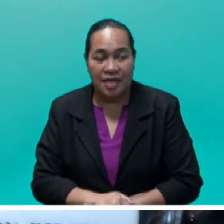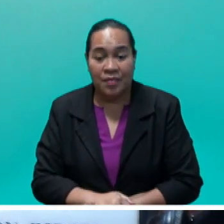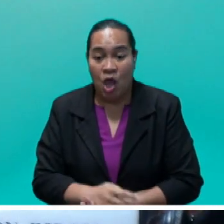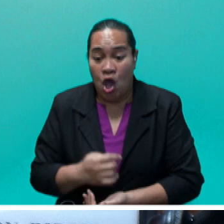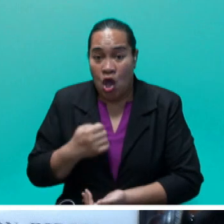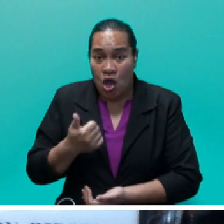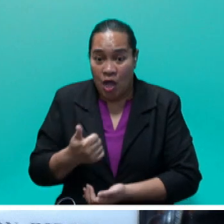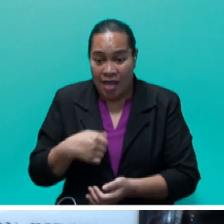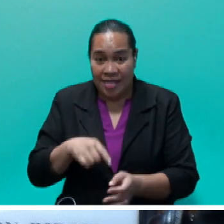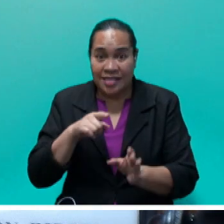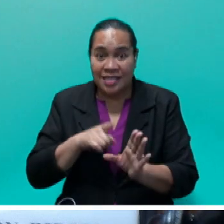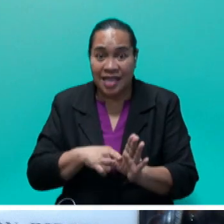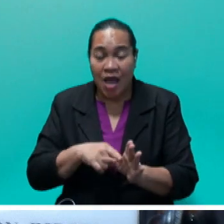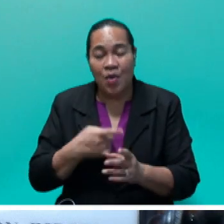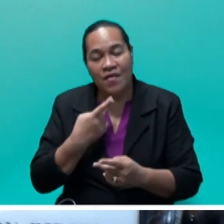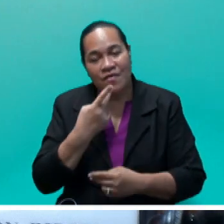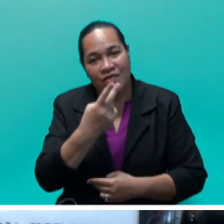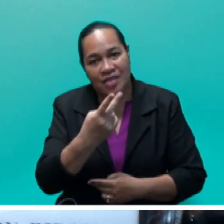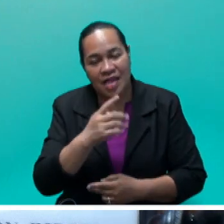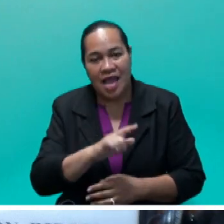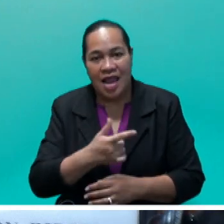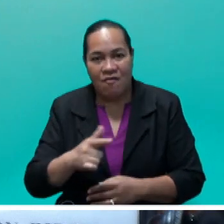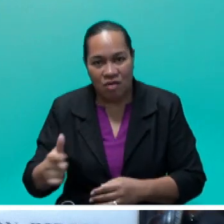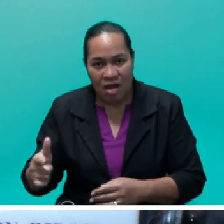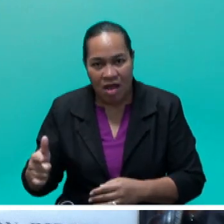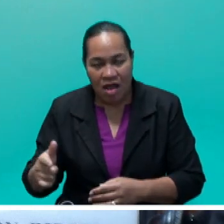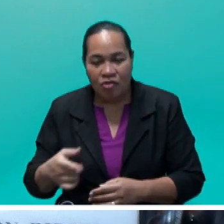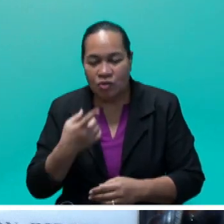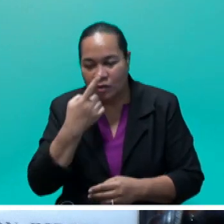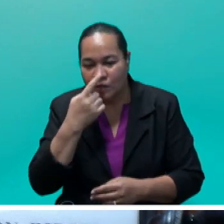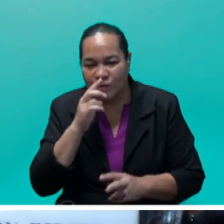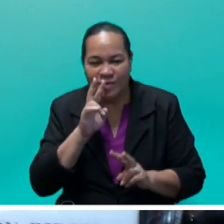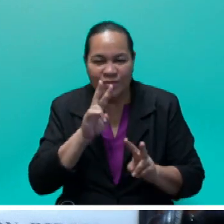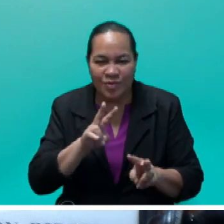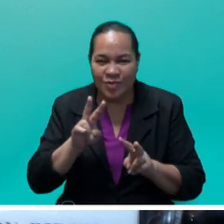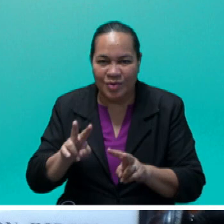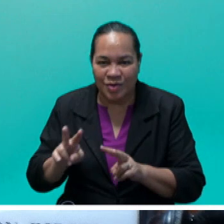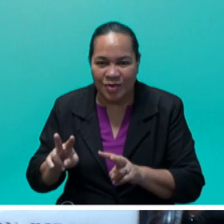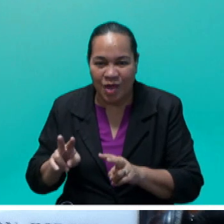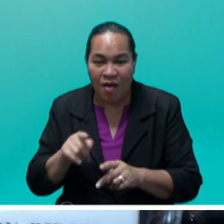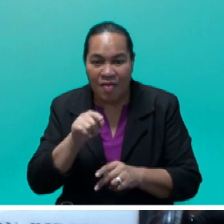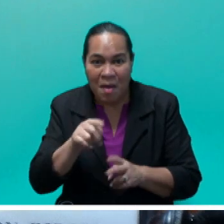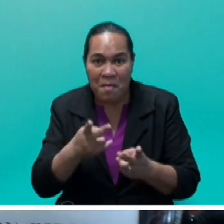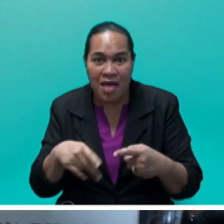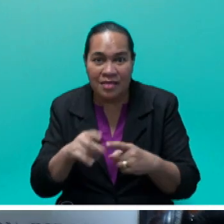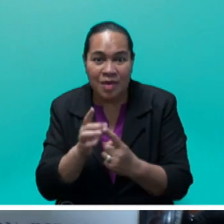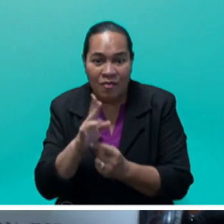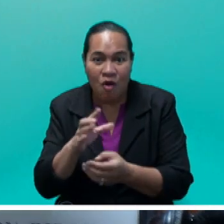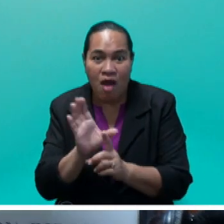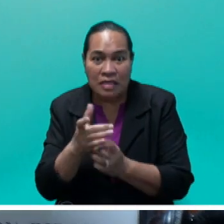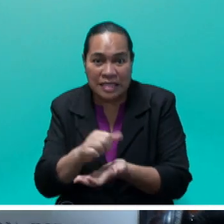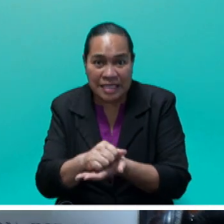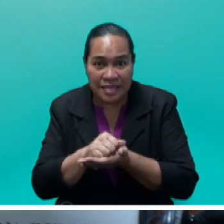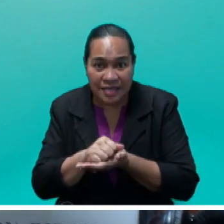this year, we visited Levuka to have a look at the heritage areas. We